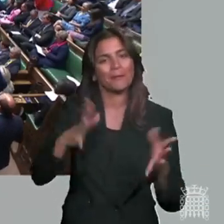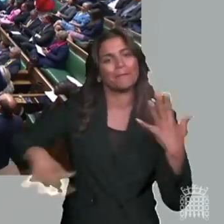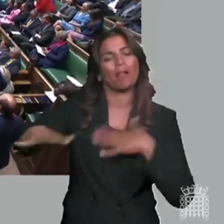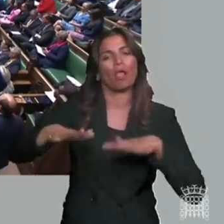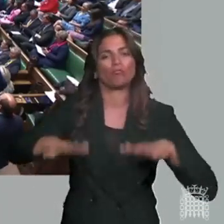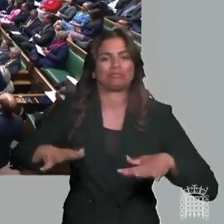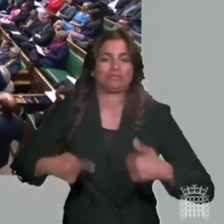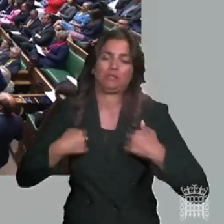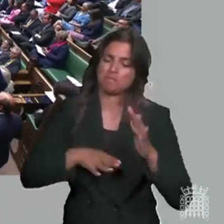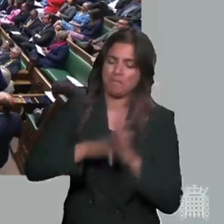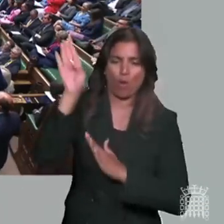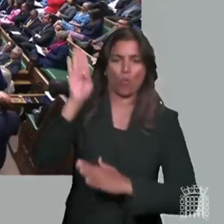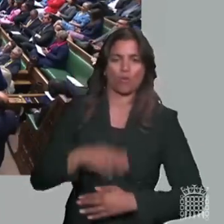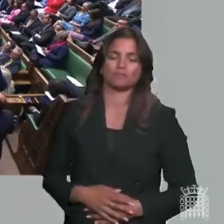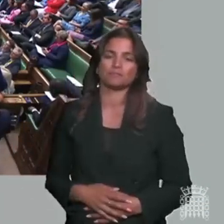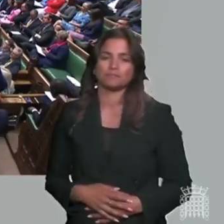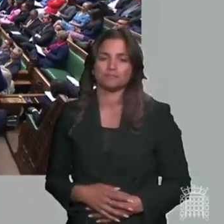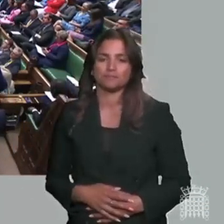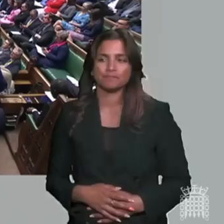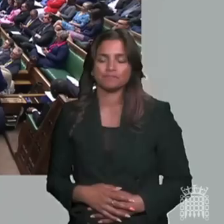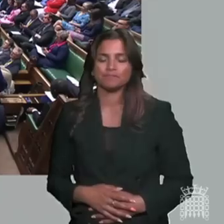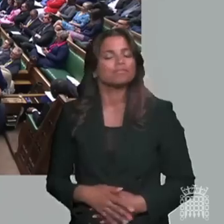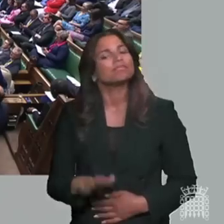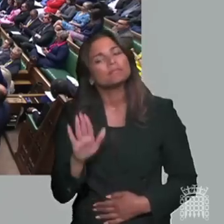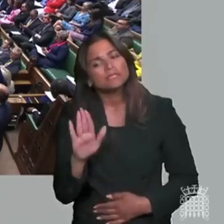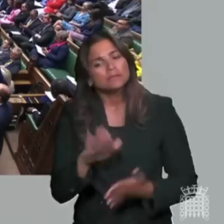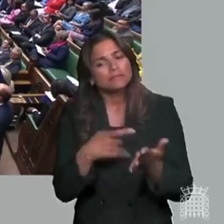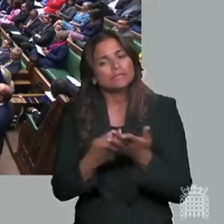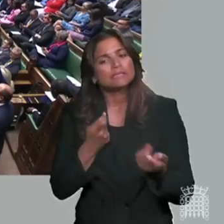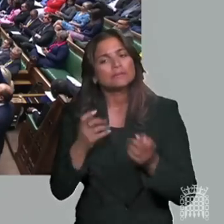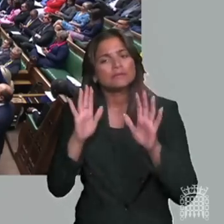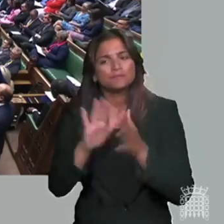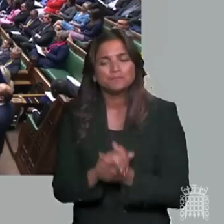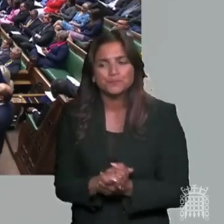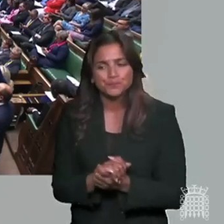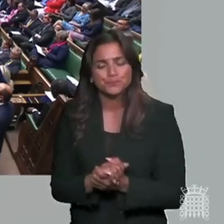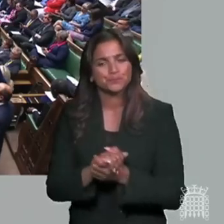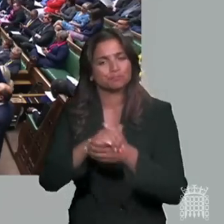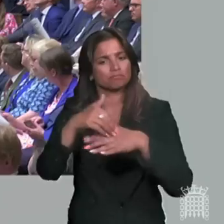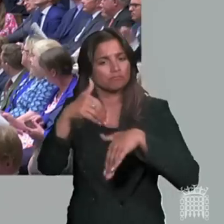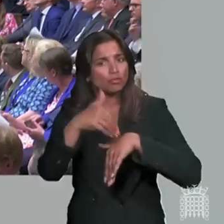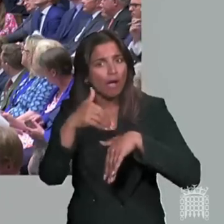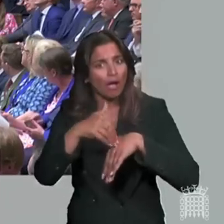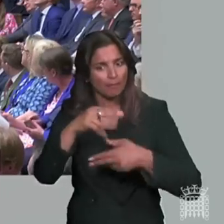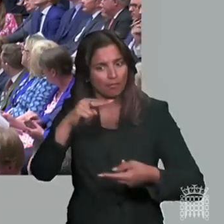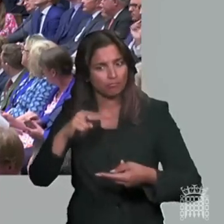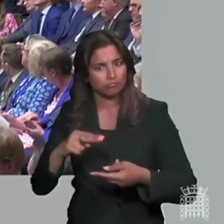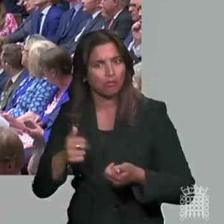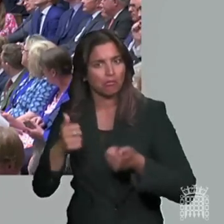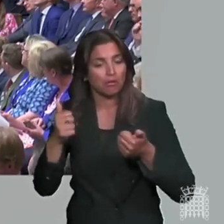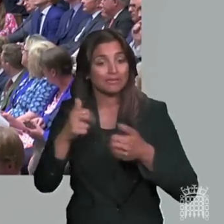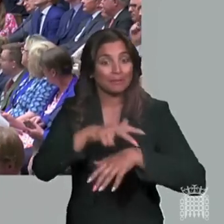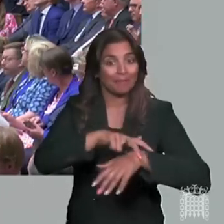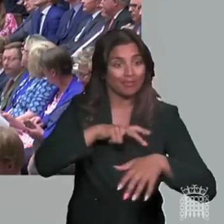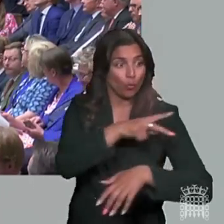Mr. Speaker, crime is down significantly and falling. Police officer numbers are at an all-time high, but the police